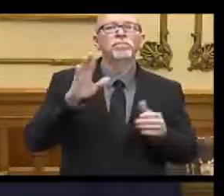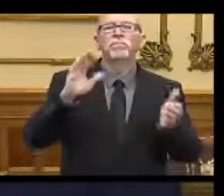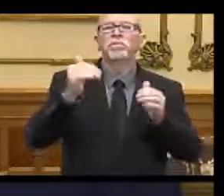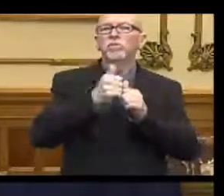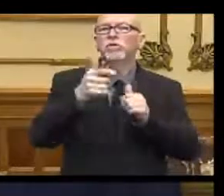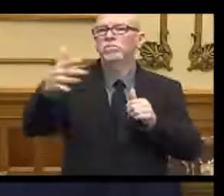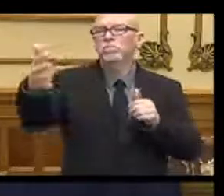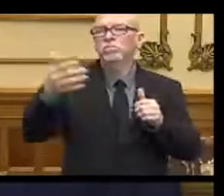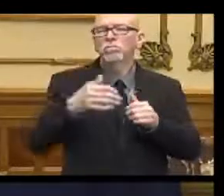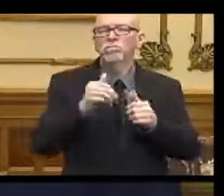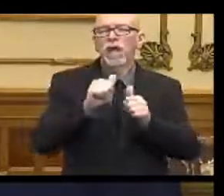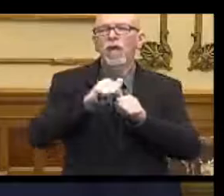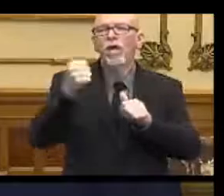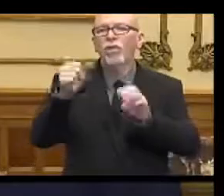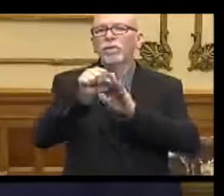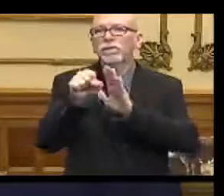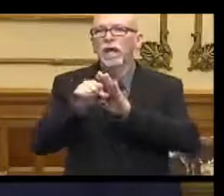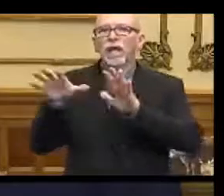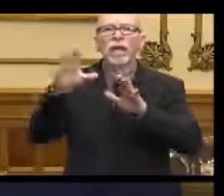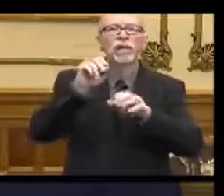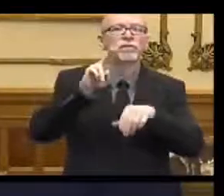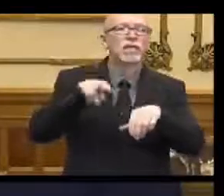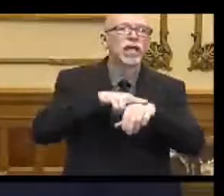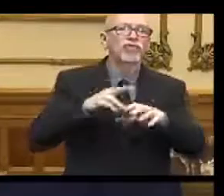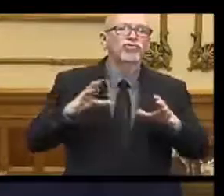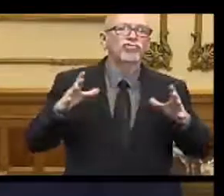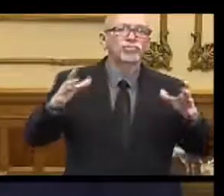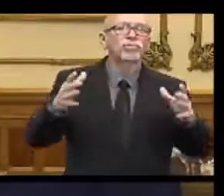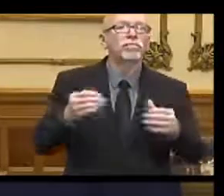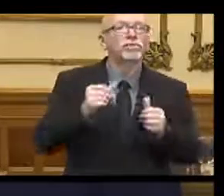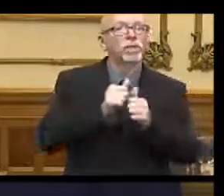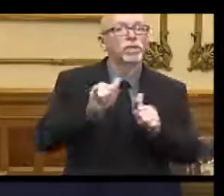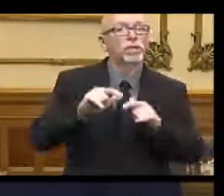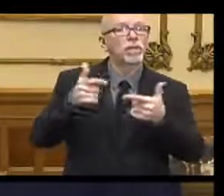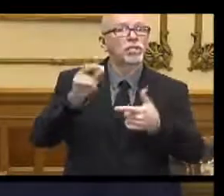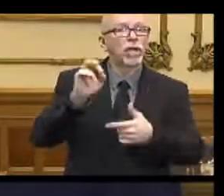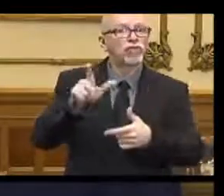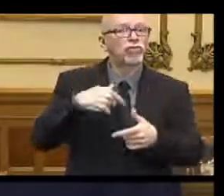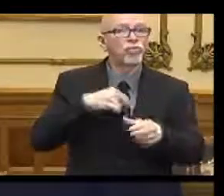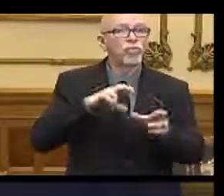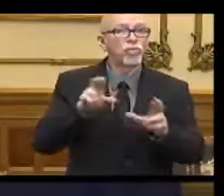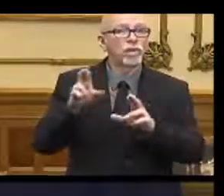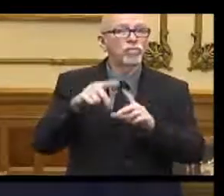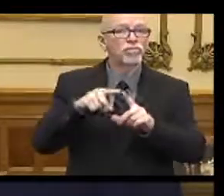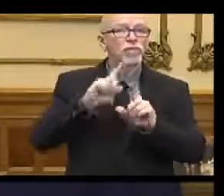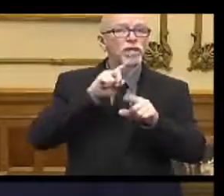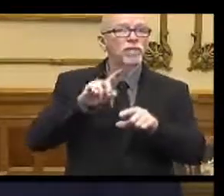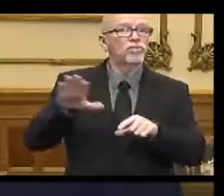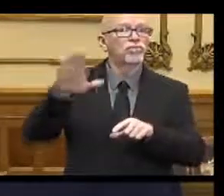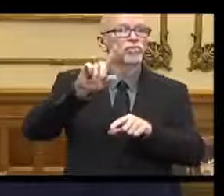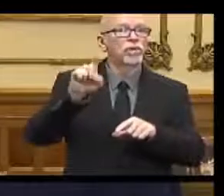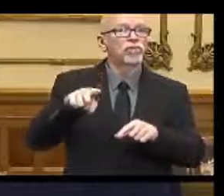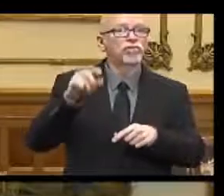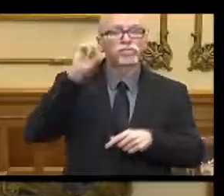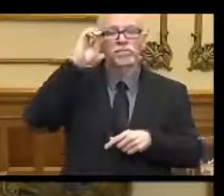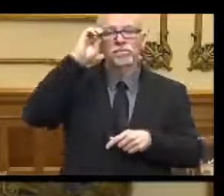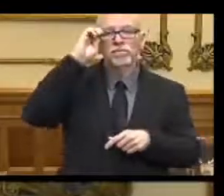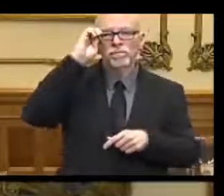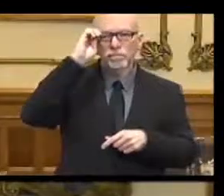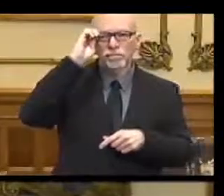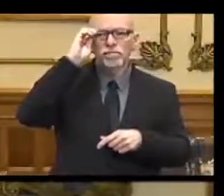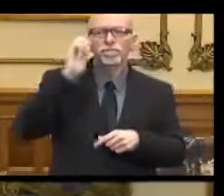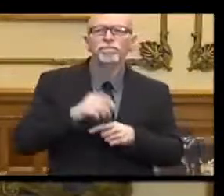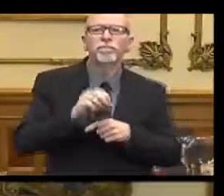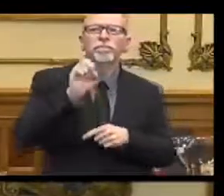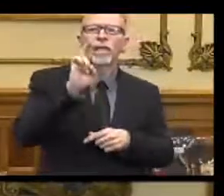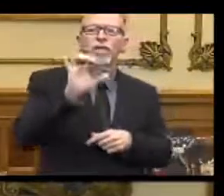forward together as a state and as a nation. And with that, Rachel, we're happy to take any question that's on anyone's mind.